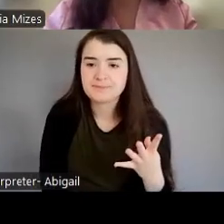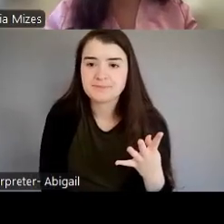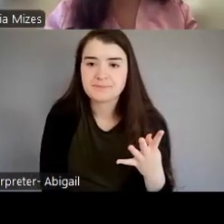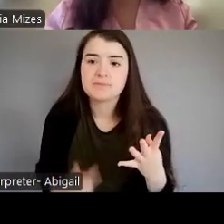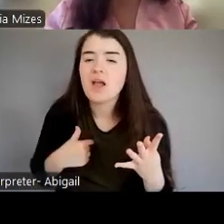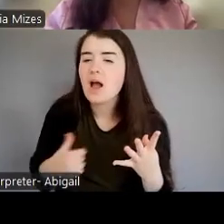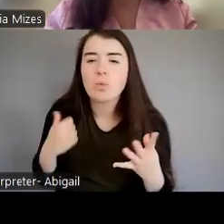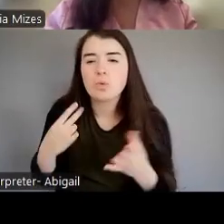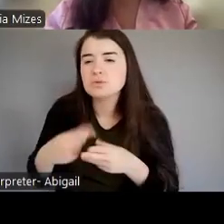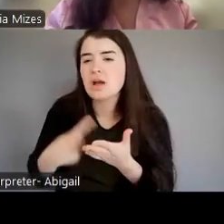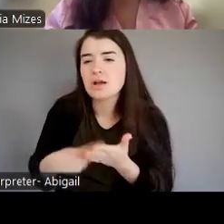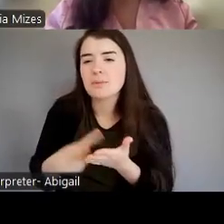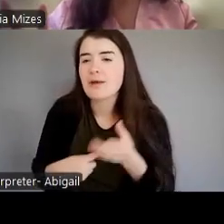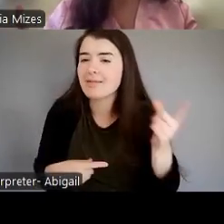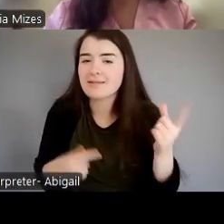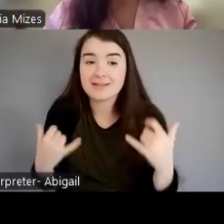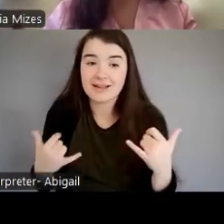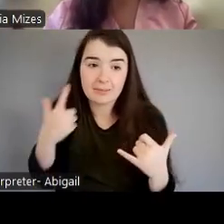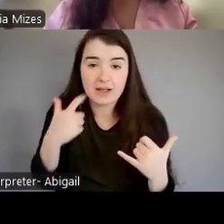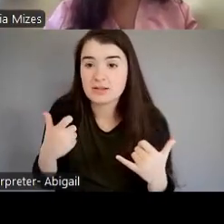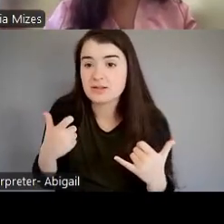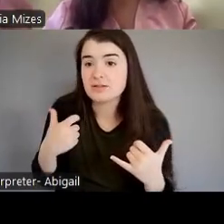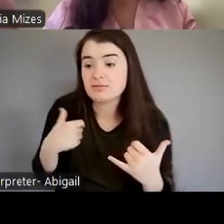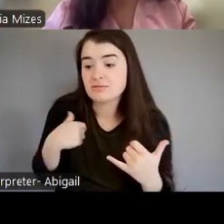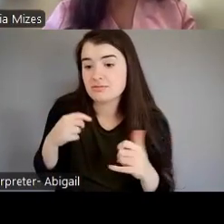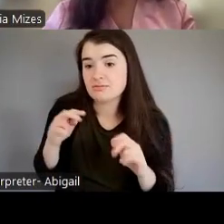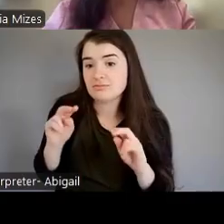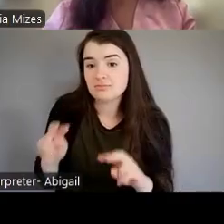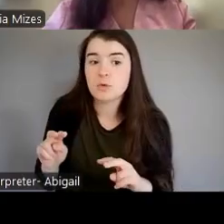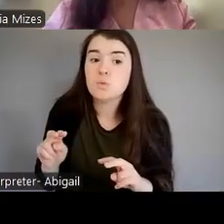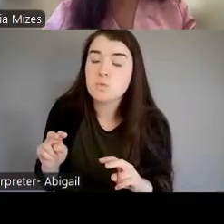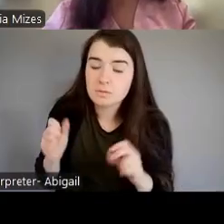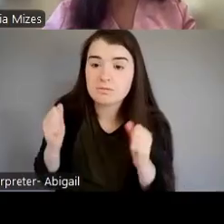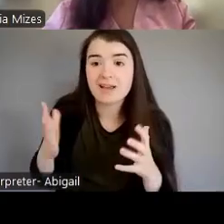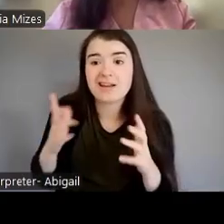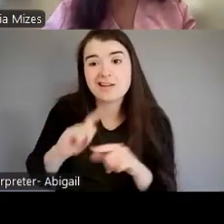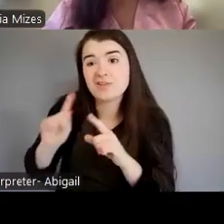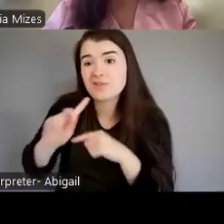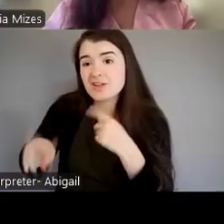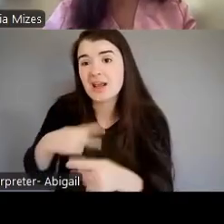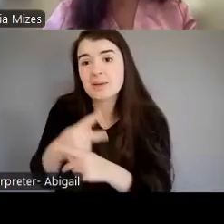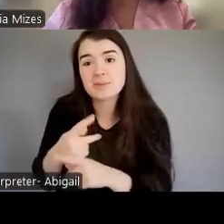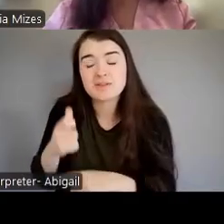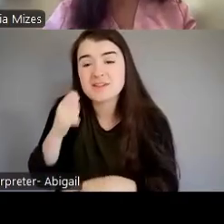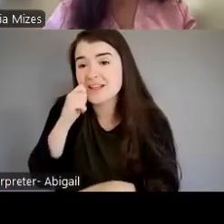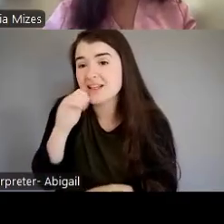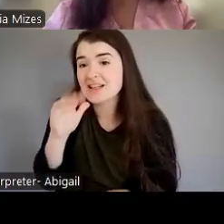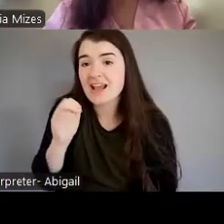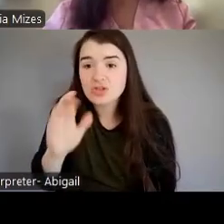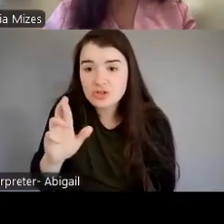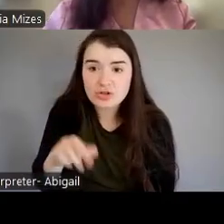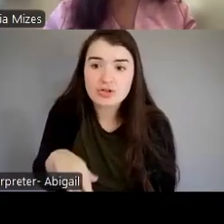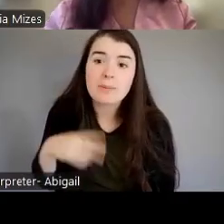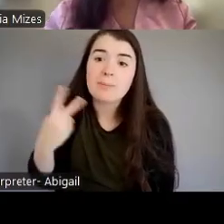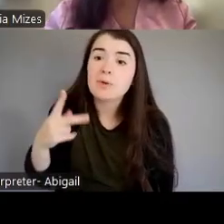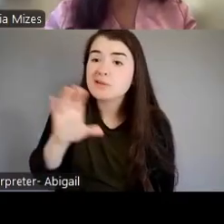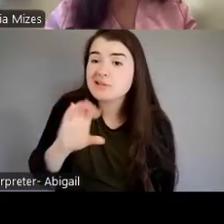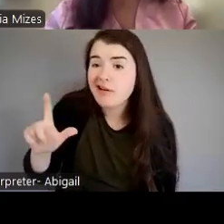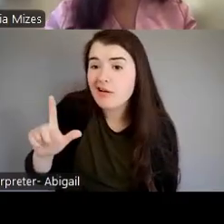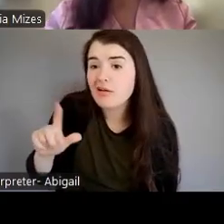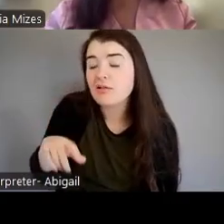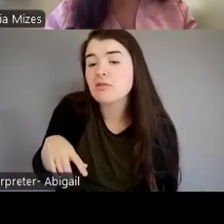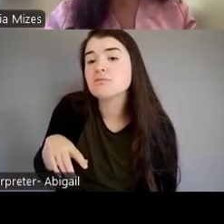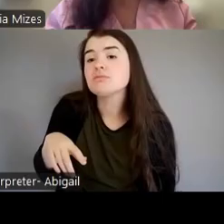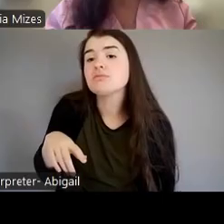about these today because I just wanted to recognize there are a lot of skin cancers I can't cover today. Merkel cell carcinoma, dermatofibroma,